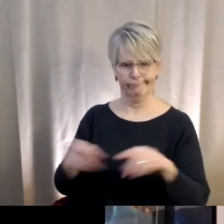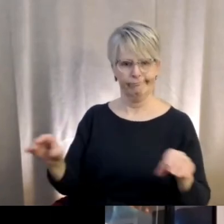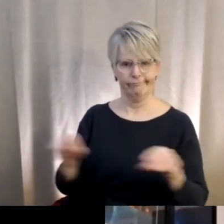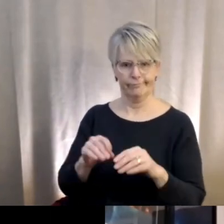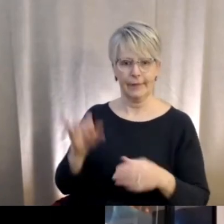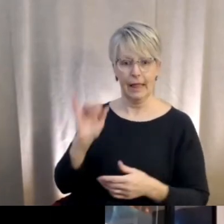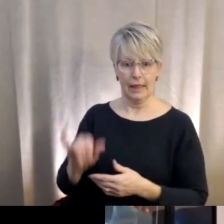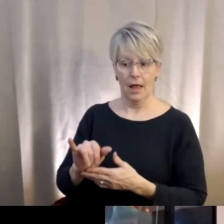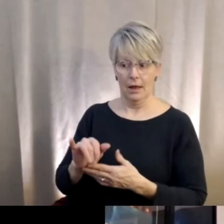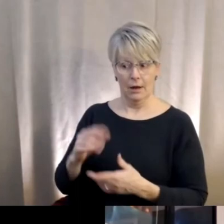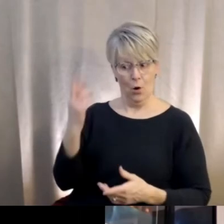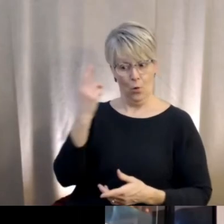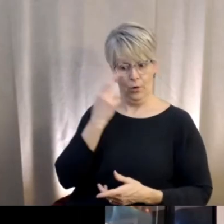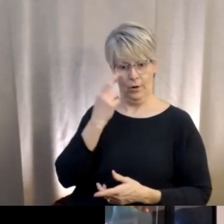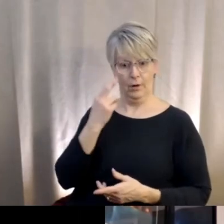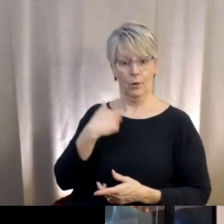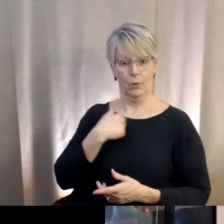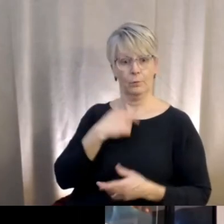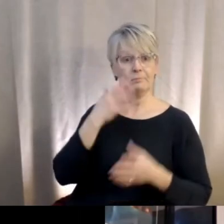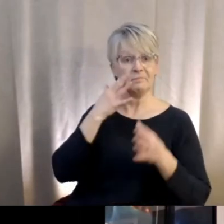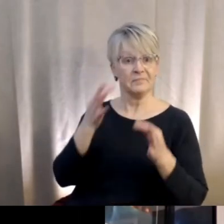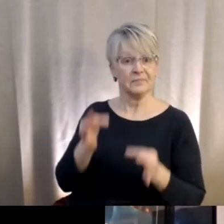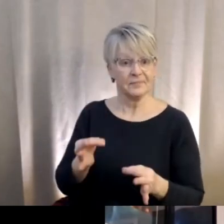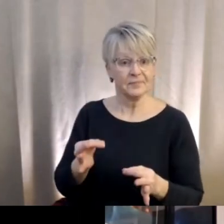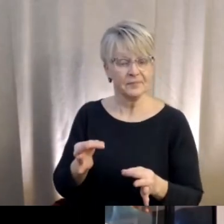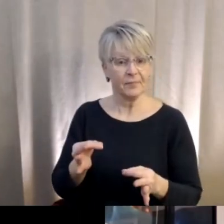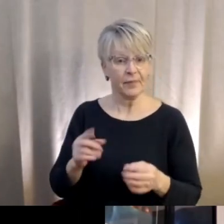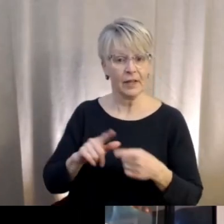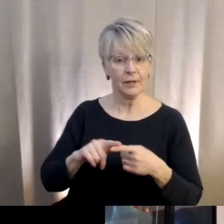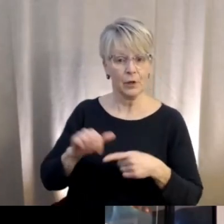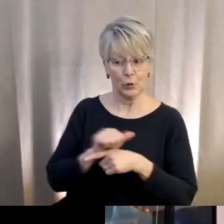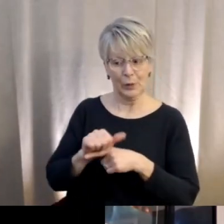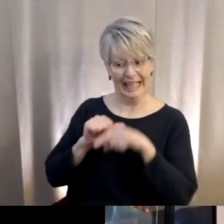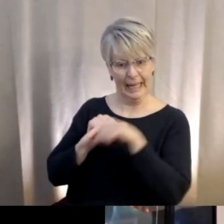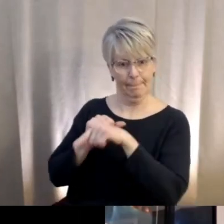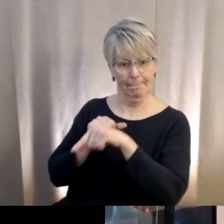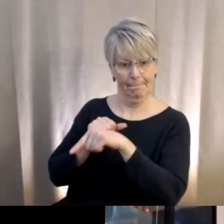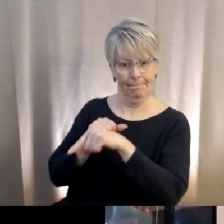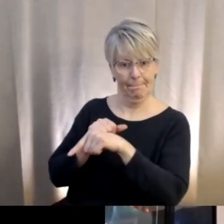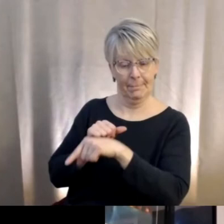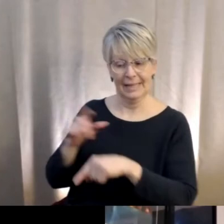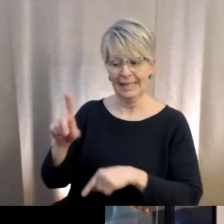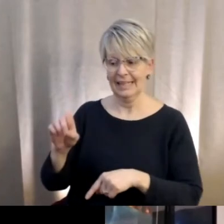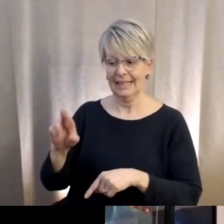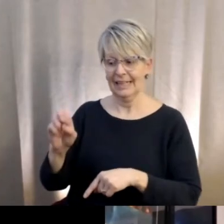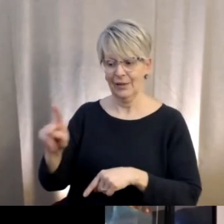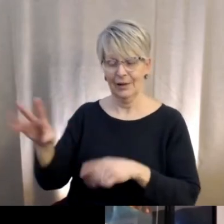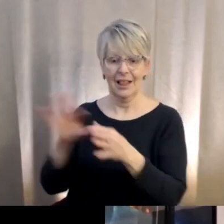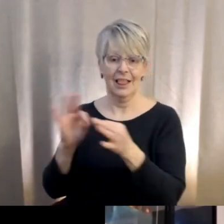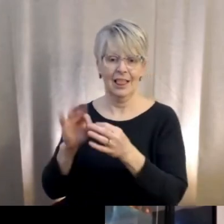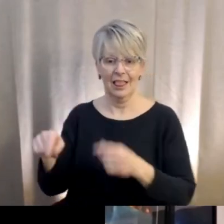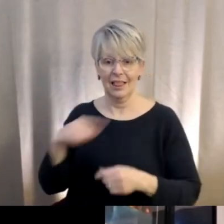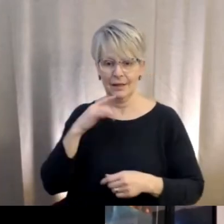That's a lot of the reason why we decided to train him was partially what Derek mentioned earlier about like